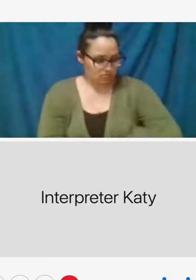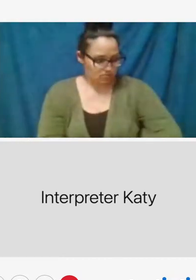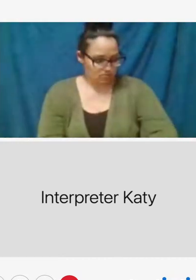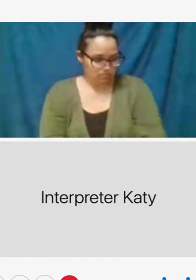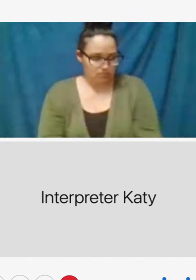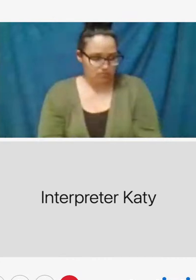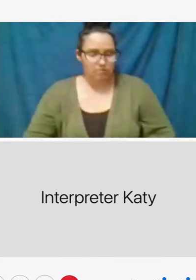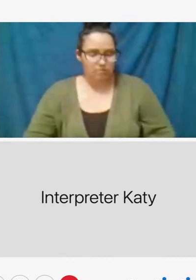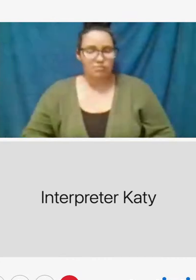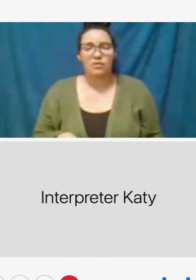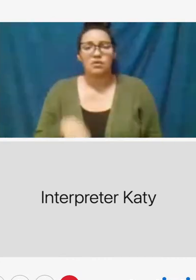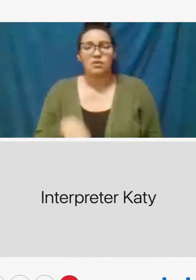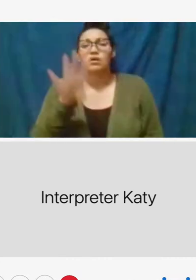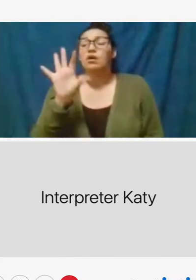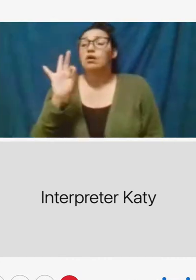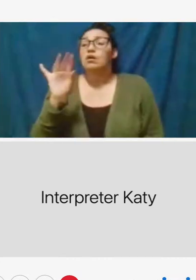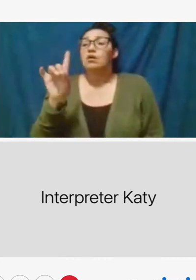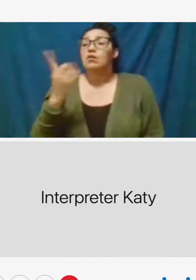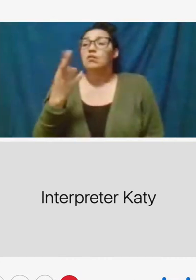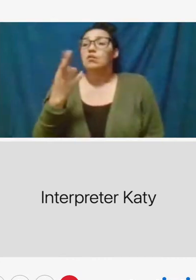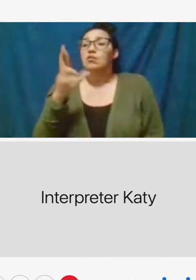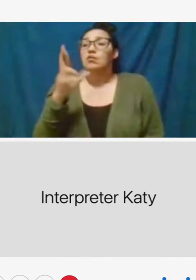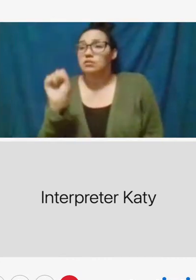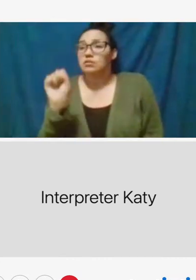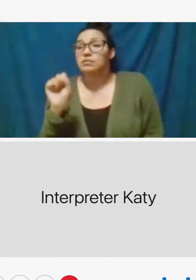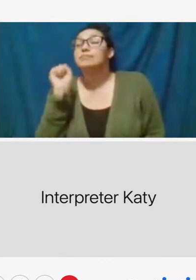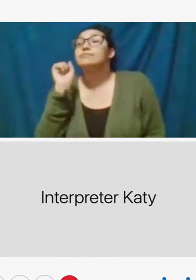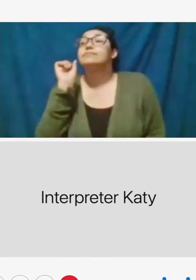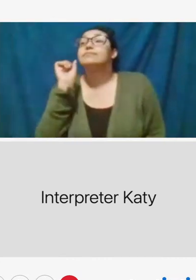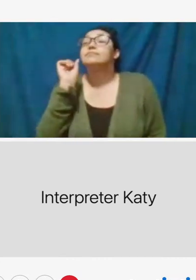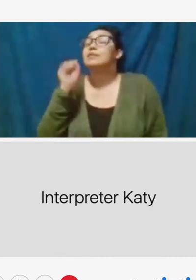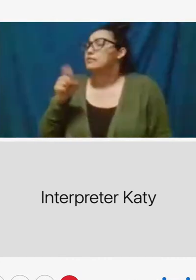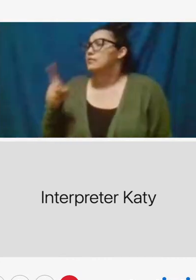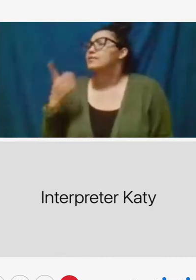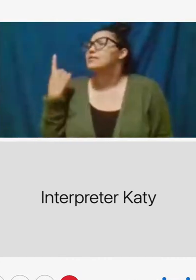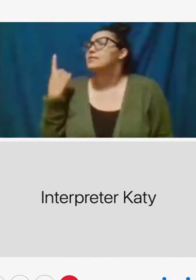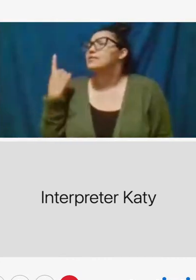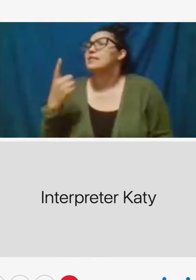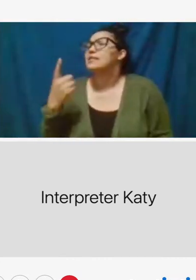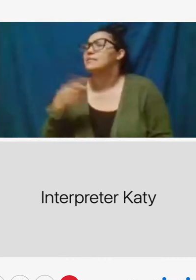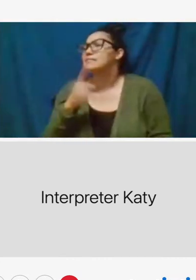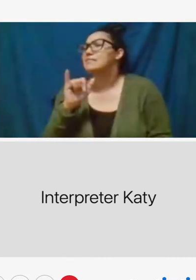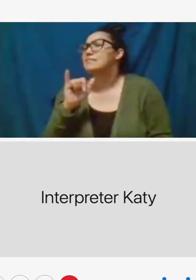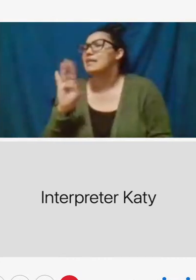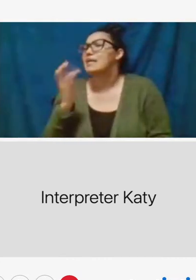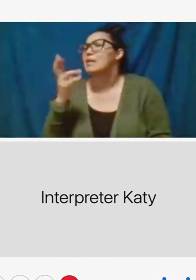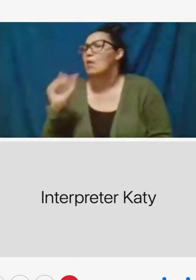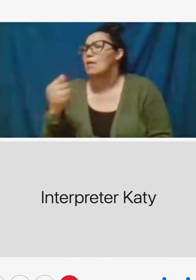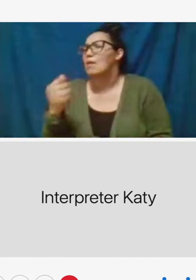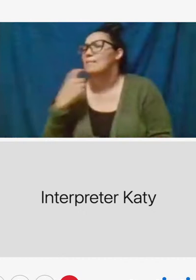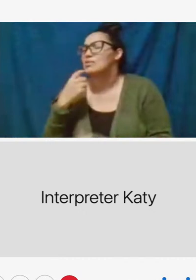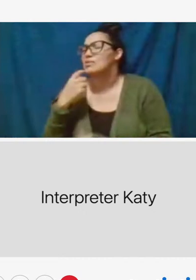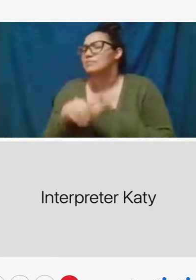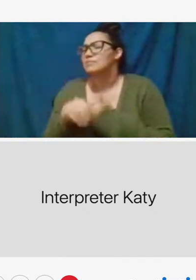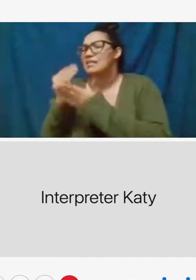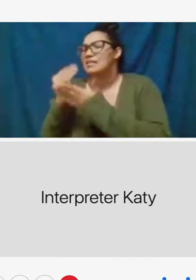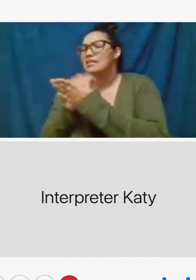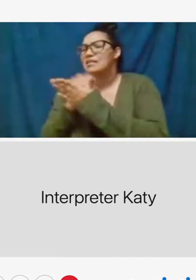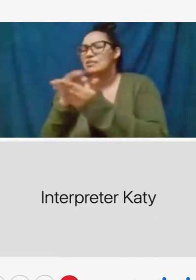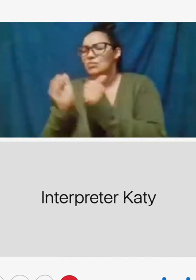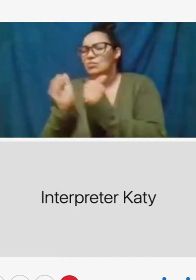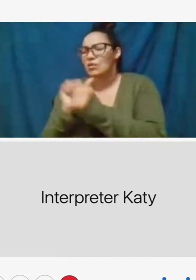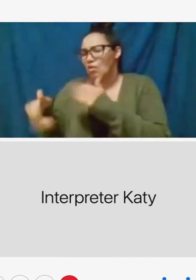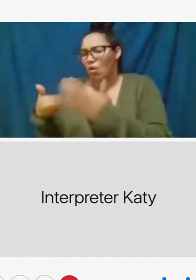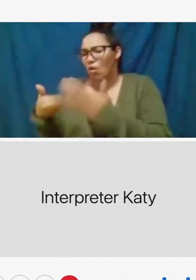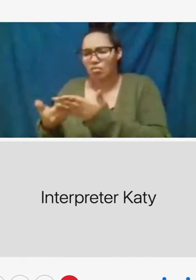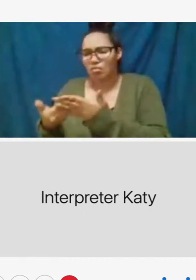member iara U mentioned uh the list of every every all the stakeholders fantastic a lot of people